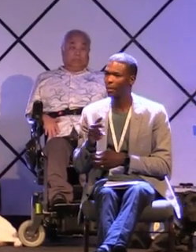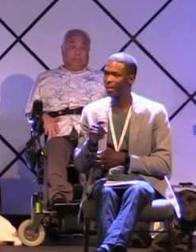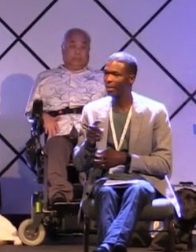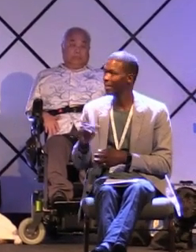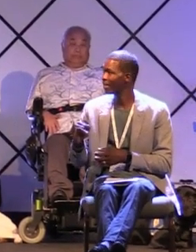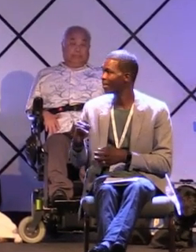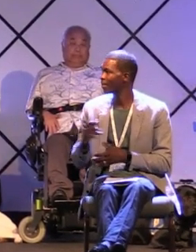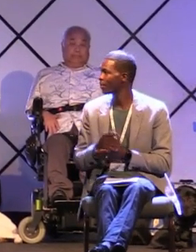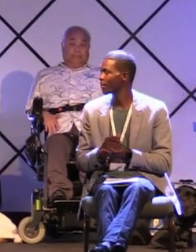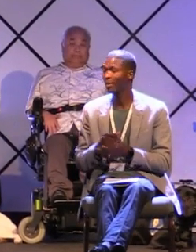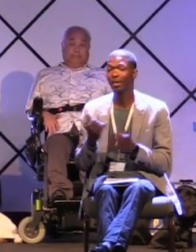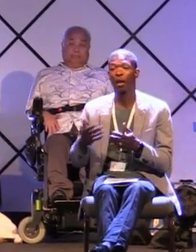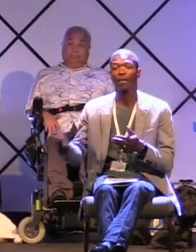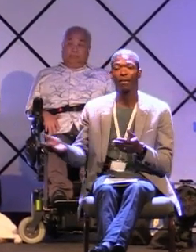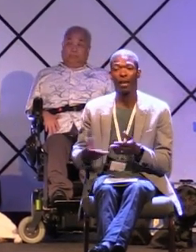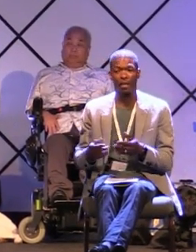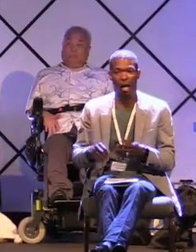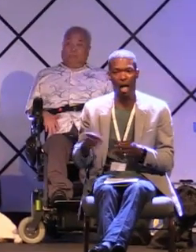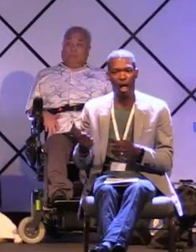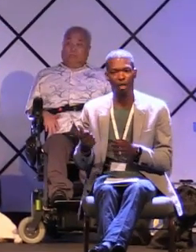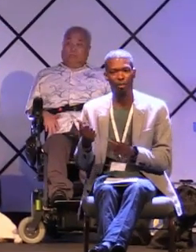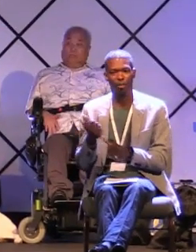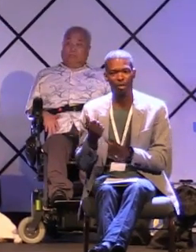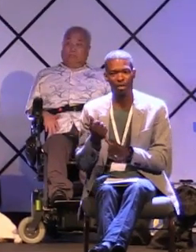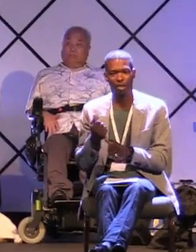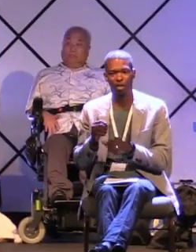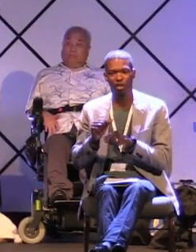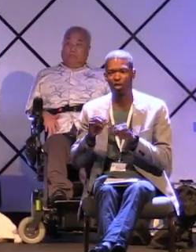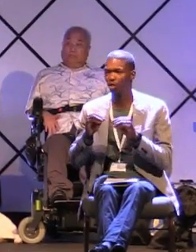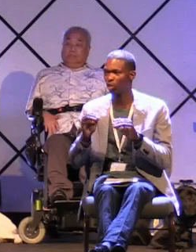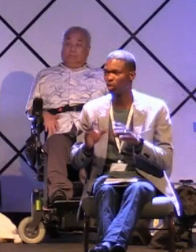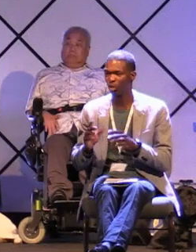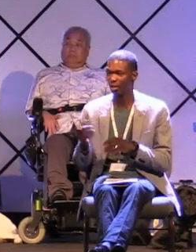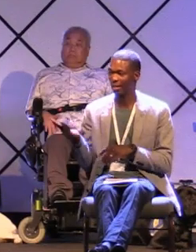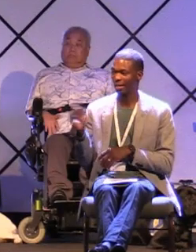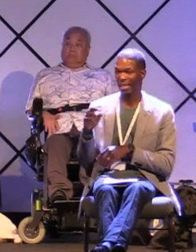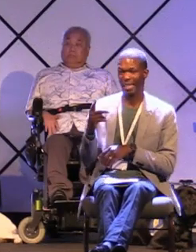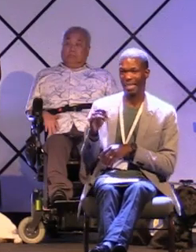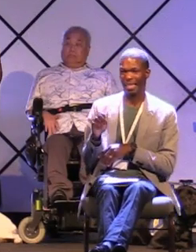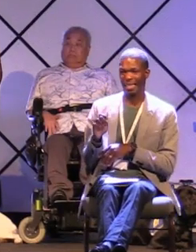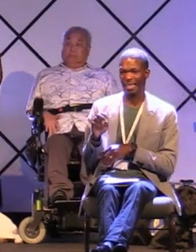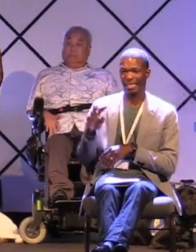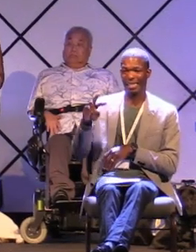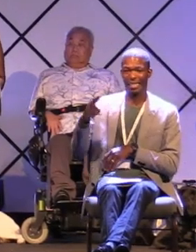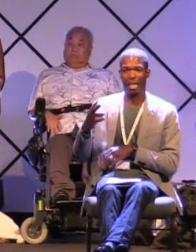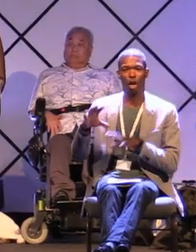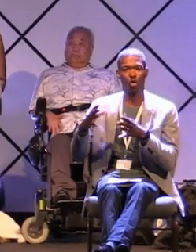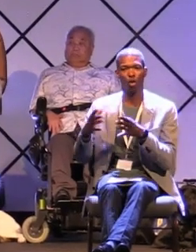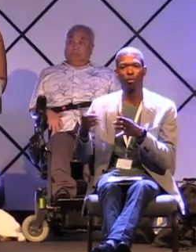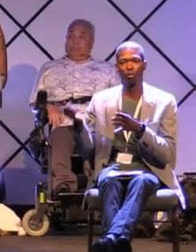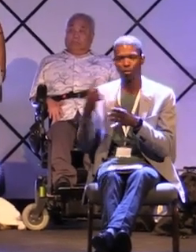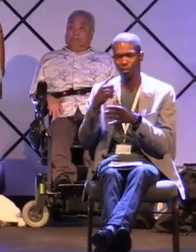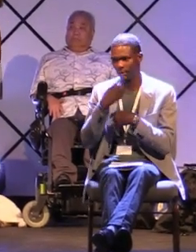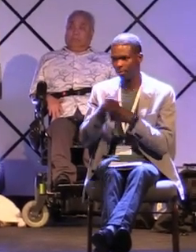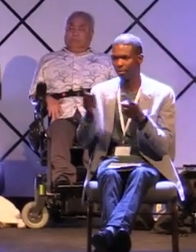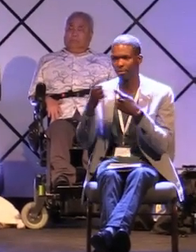I would now like to invite my fellow apprentice instructor, Kate Nevers, back to the stage to present the second half of our class.